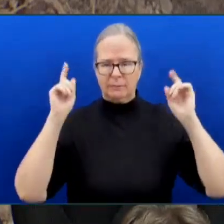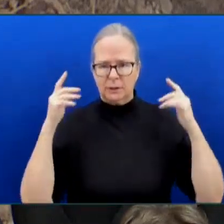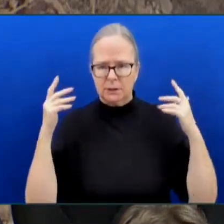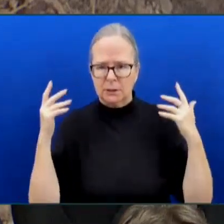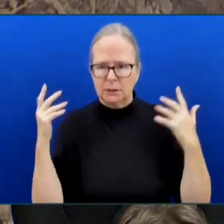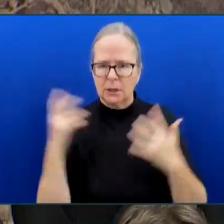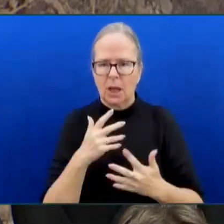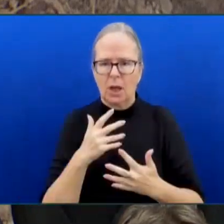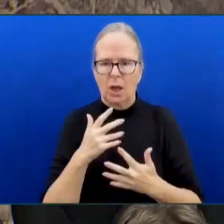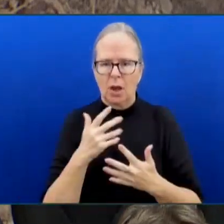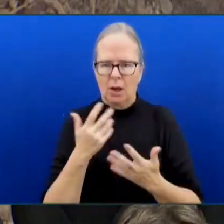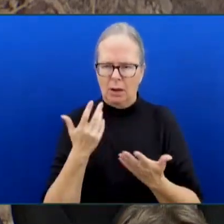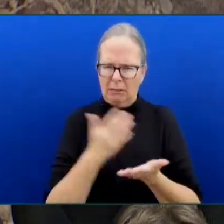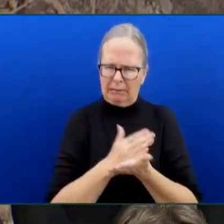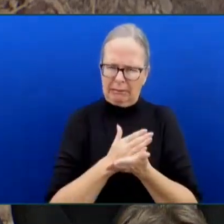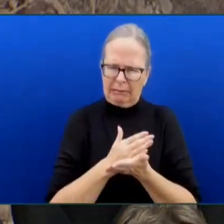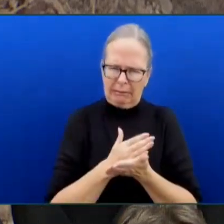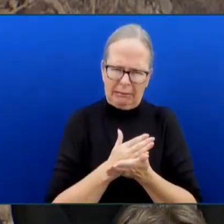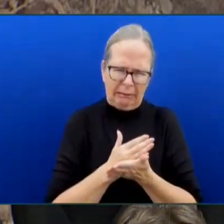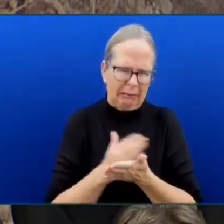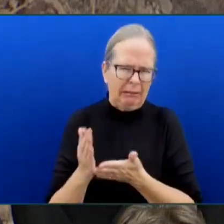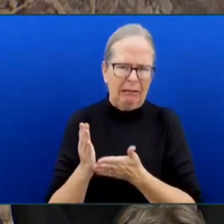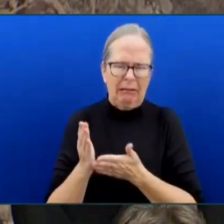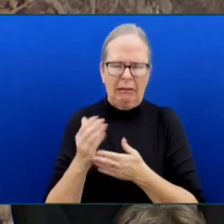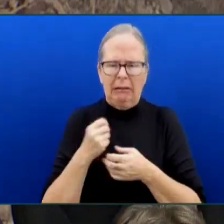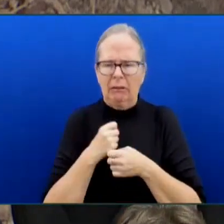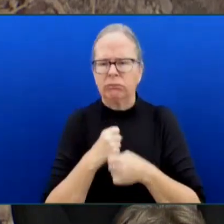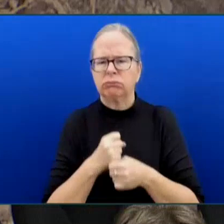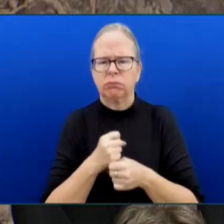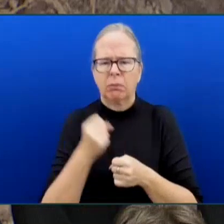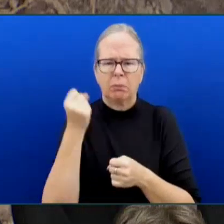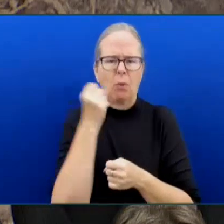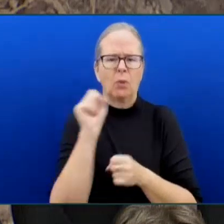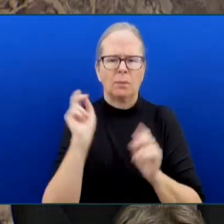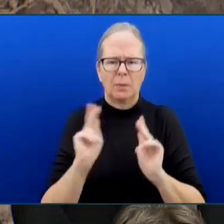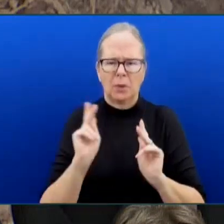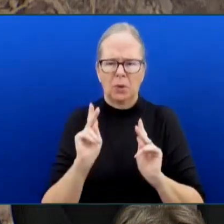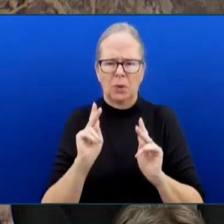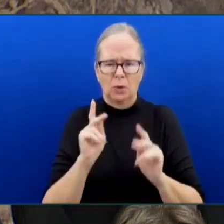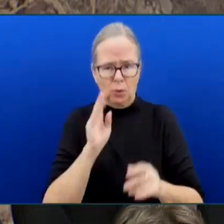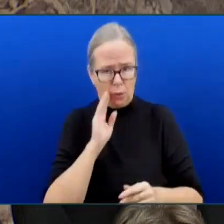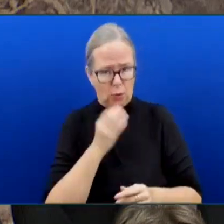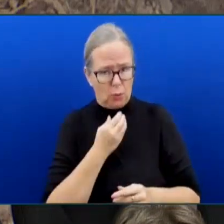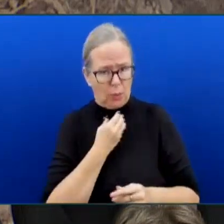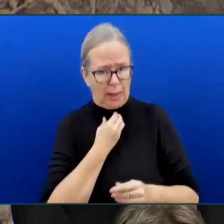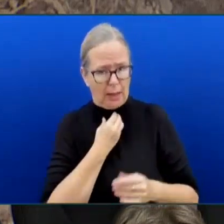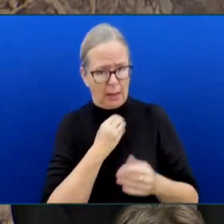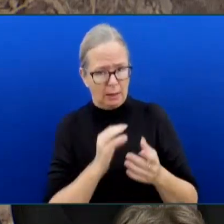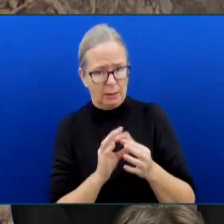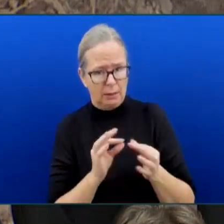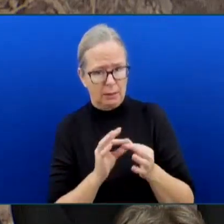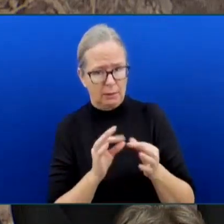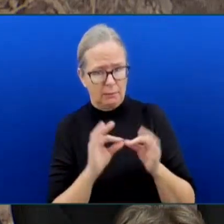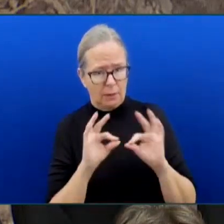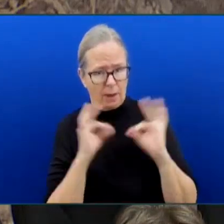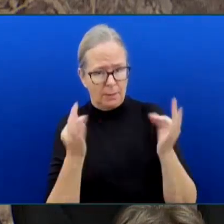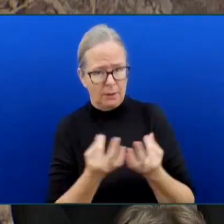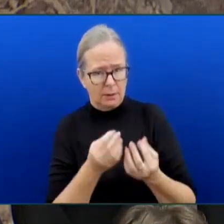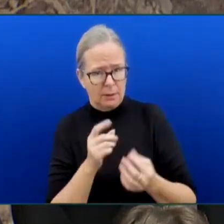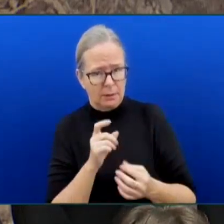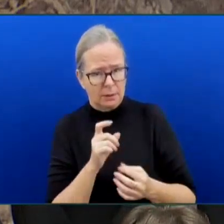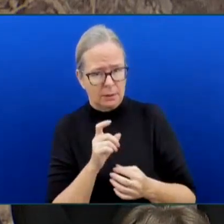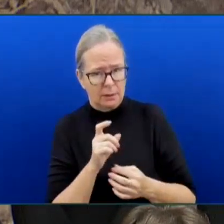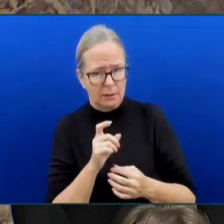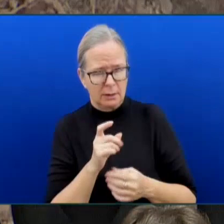their families. This is also a major risk to biosecurity on our farms and the health of our farm animals. The BC